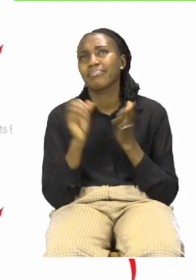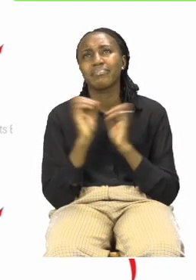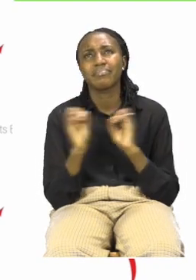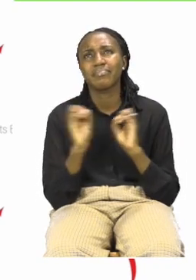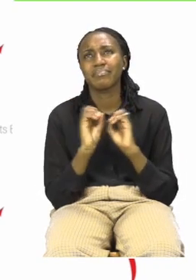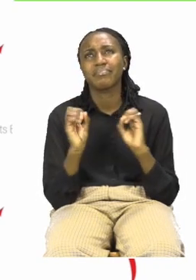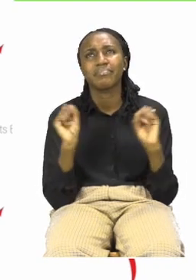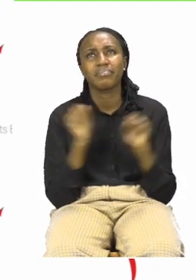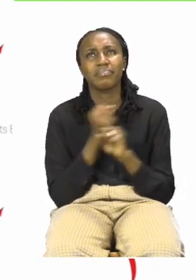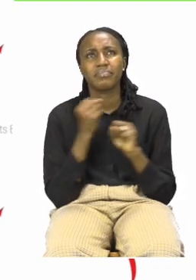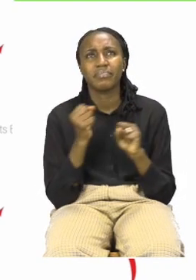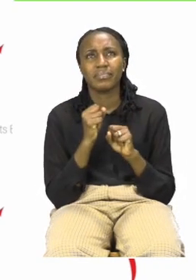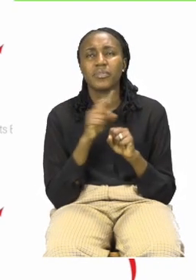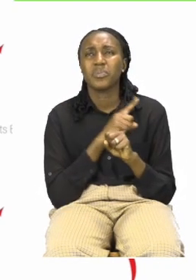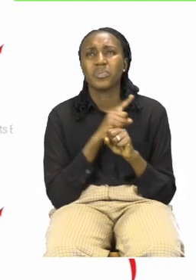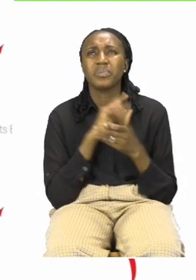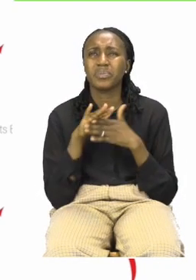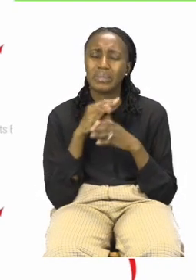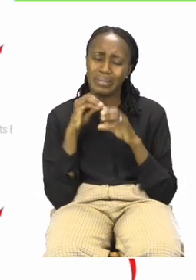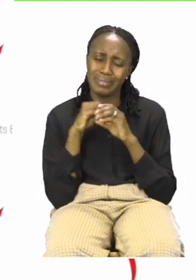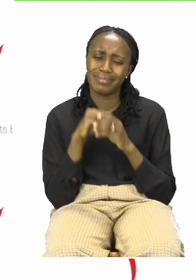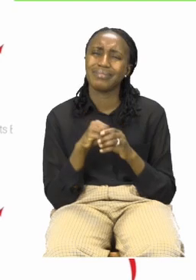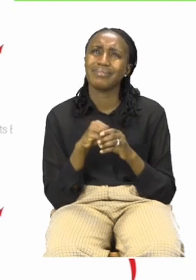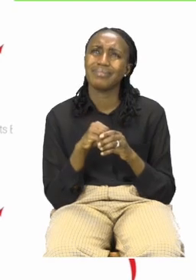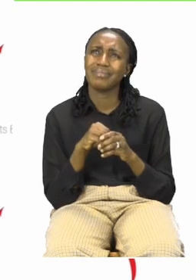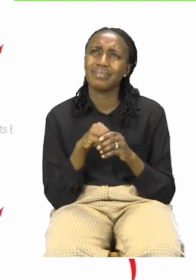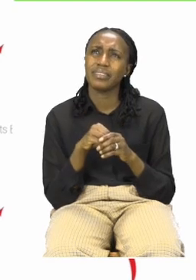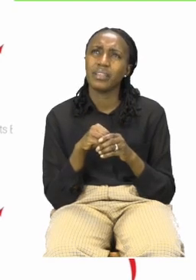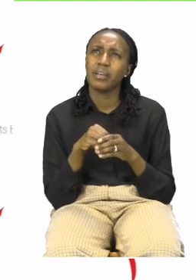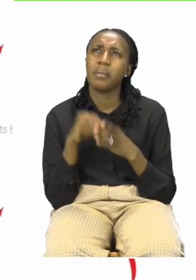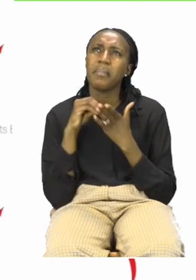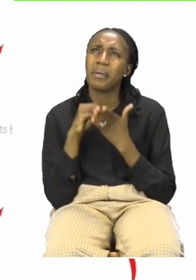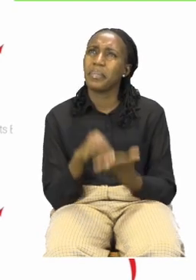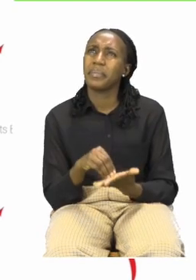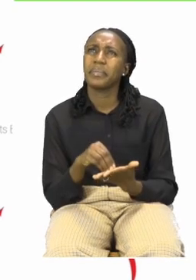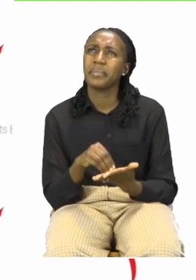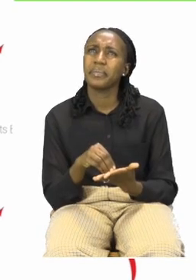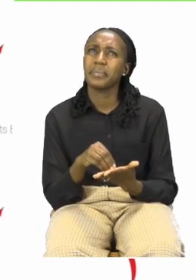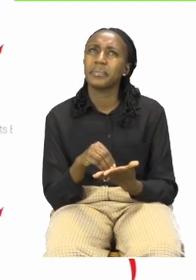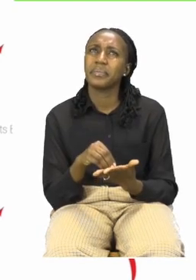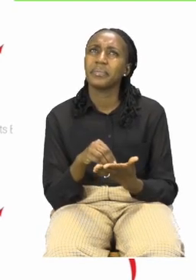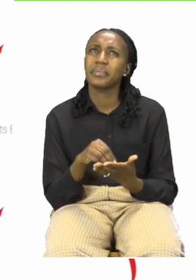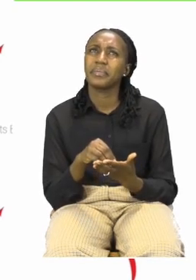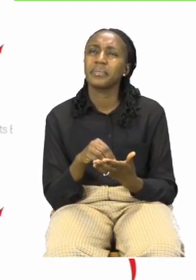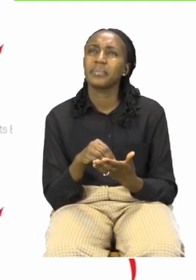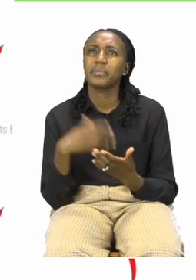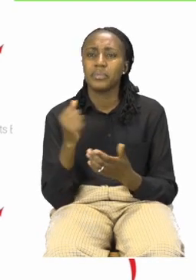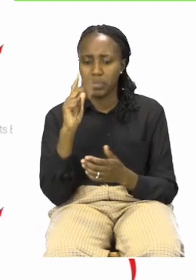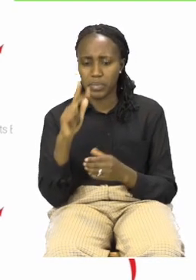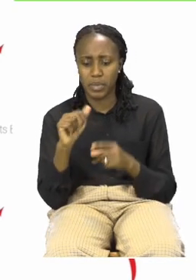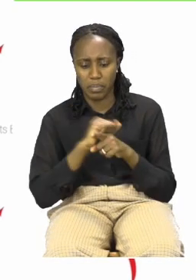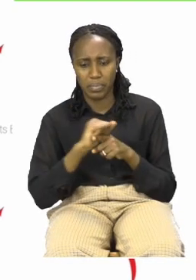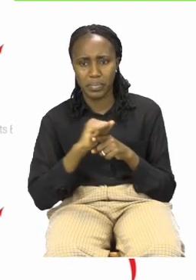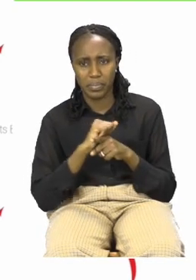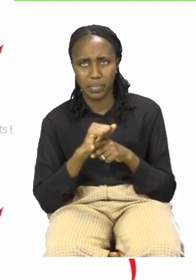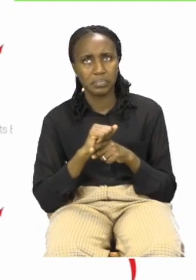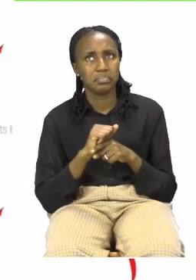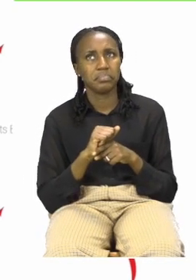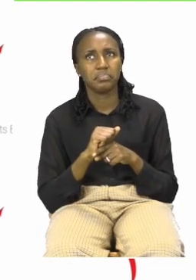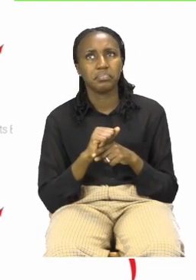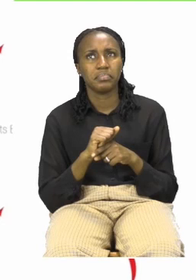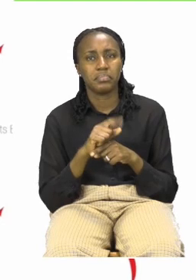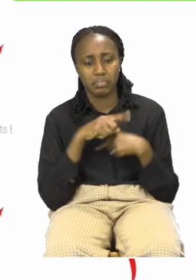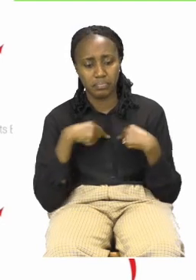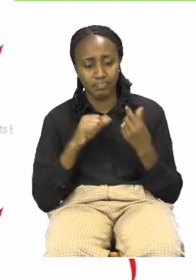there are certain fees, etc., that you have to pay, but especially for juniors that can't afford it, to get coaching lessons. So we pay